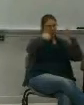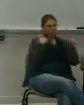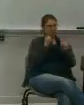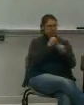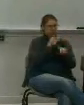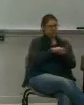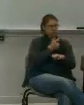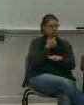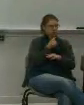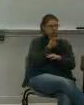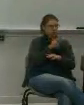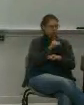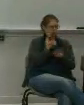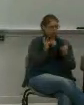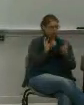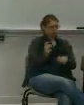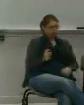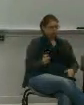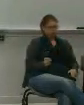global weather.